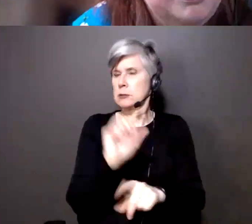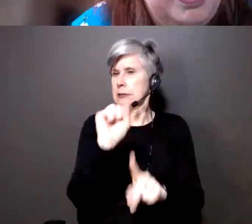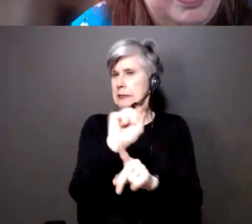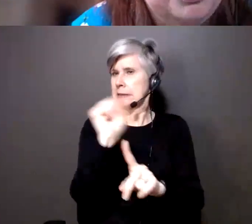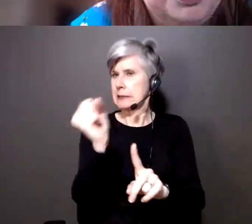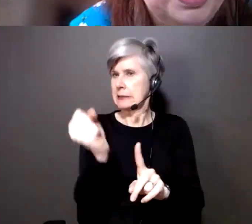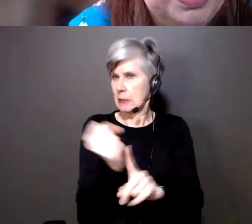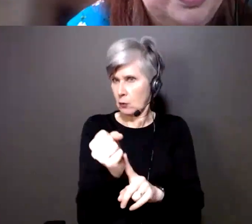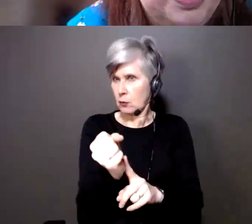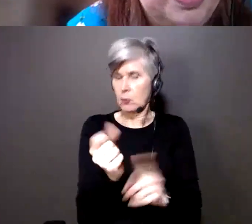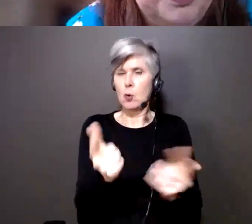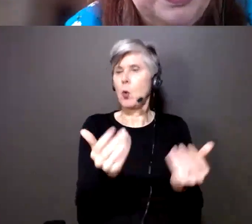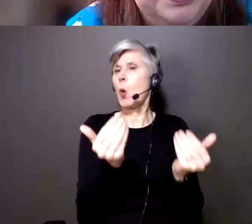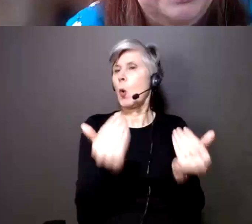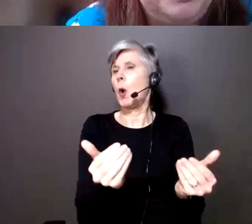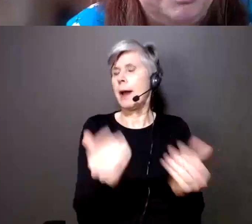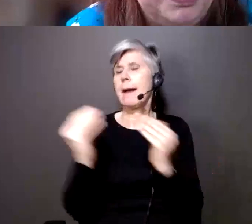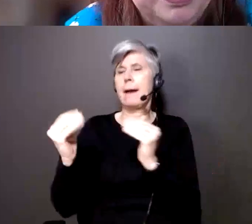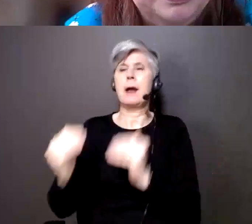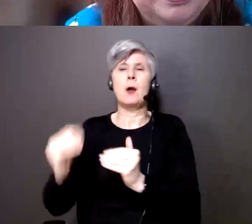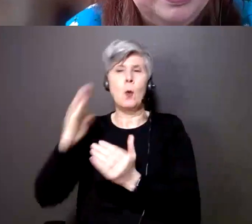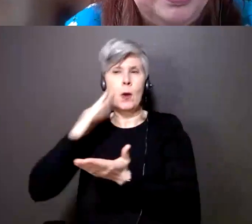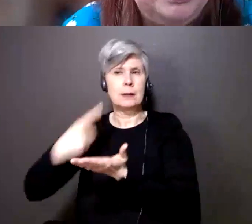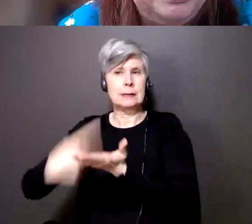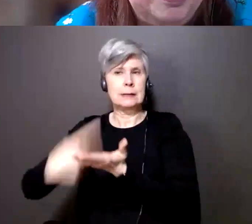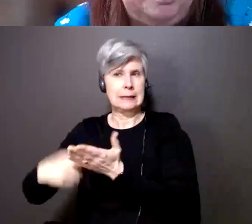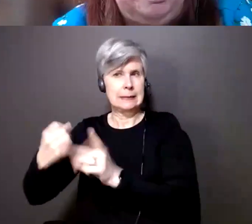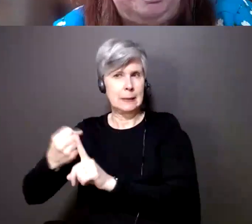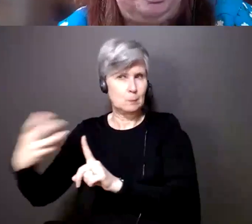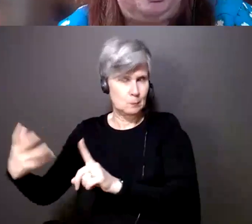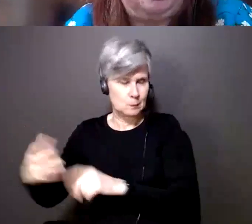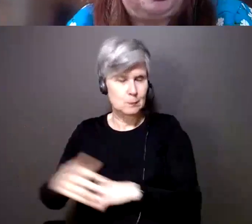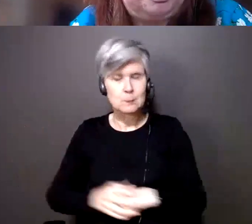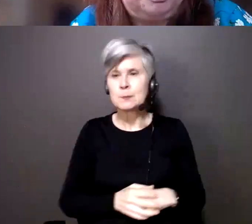recap after their scenario. Go ahead.